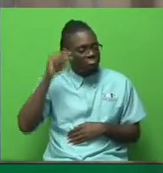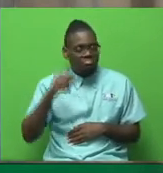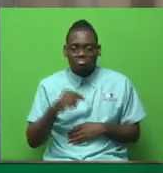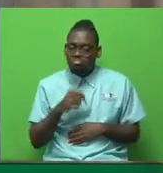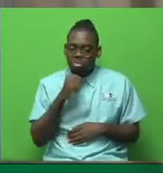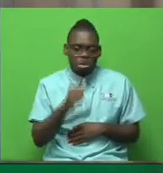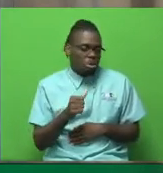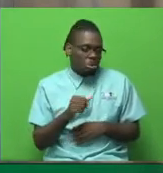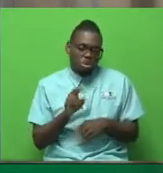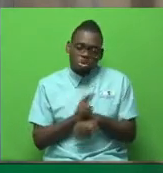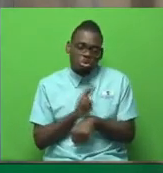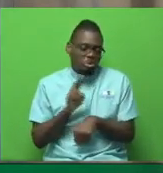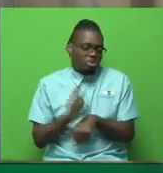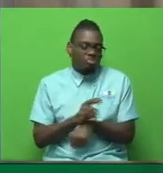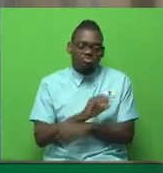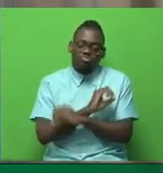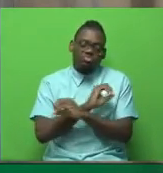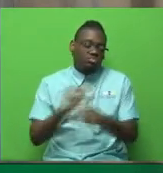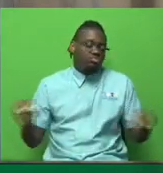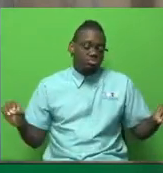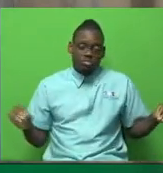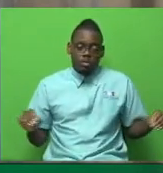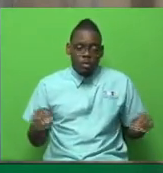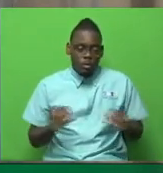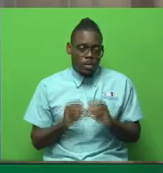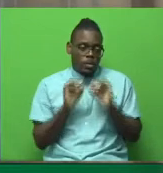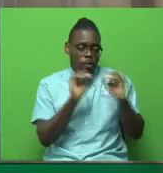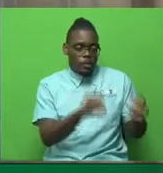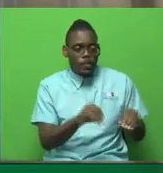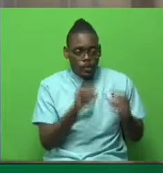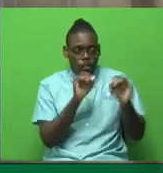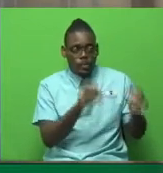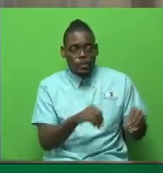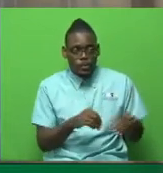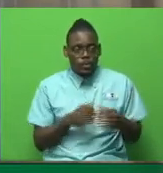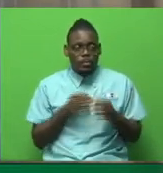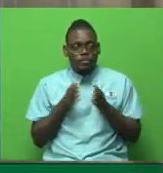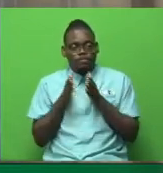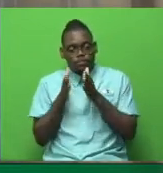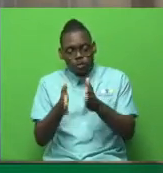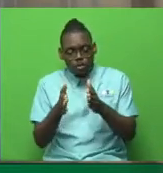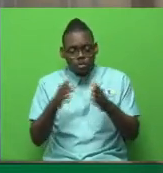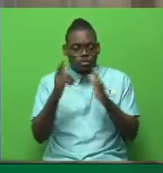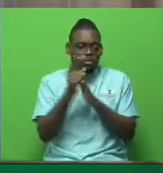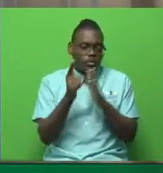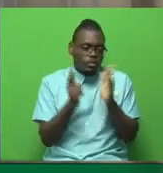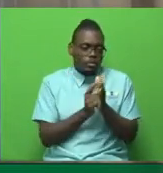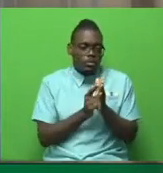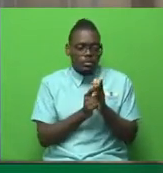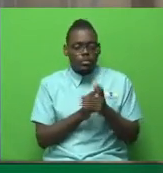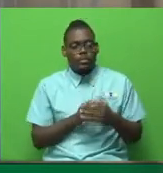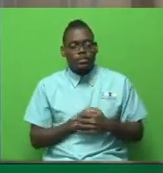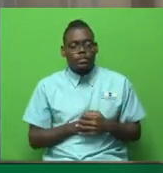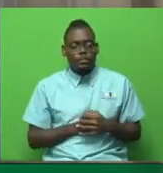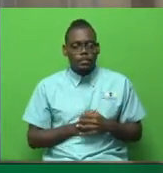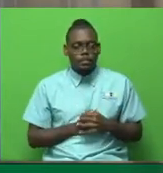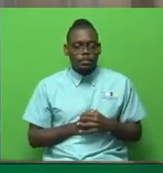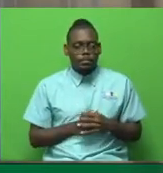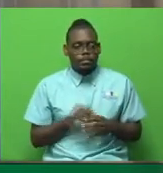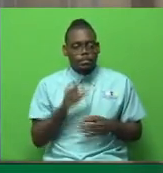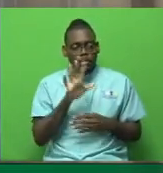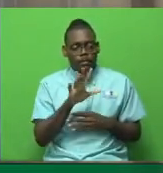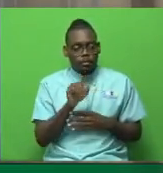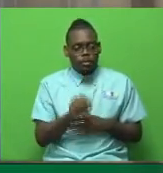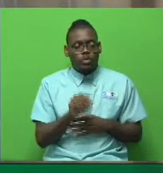legislation means that again 5.2 billion dollars minimum will again be lost to